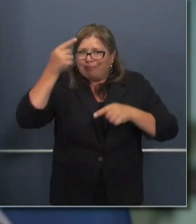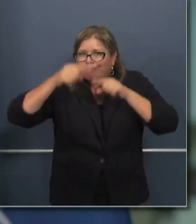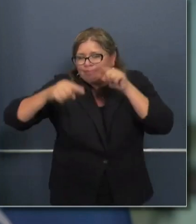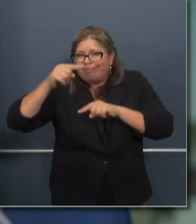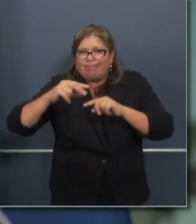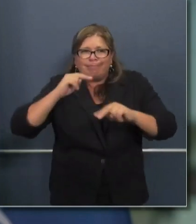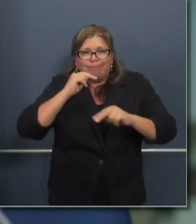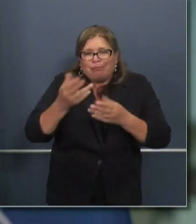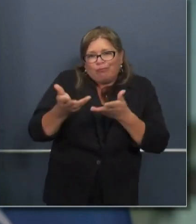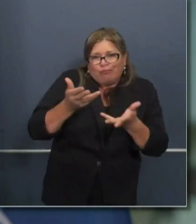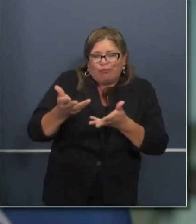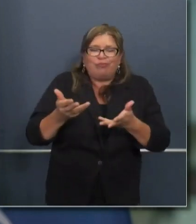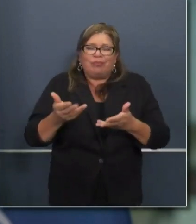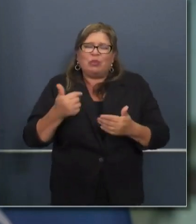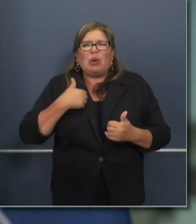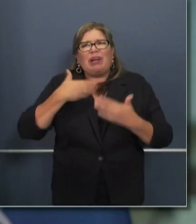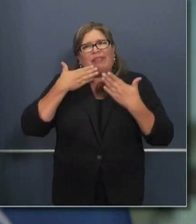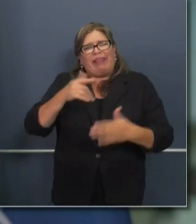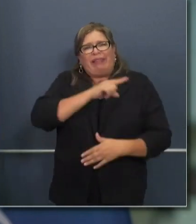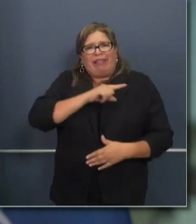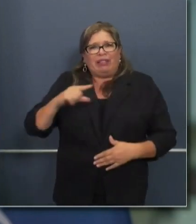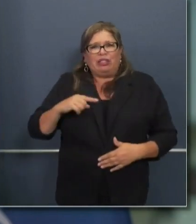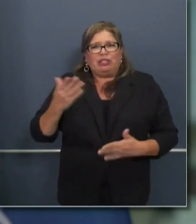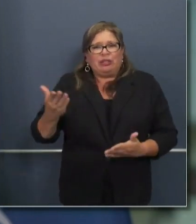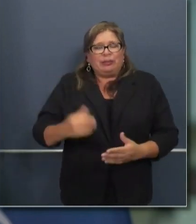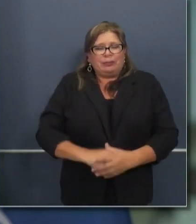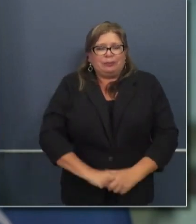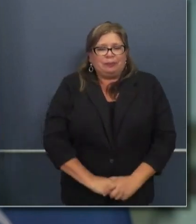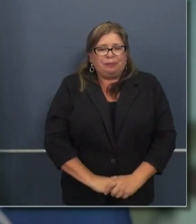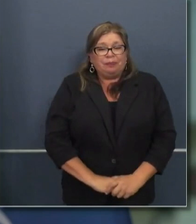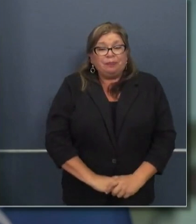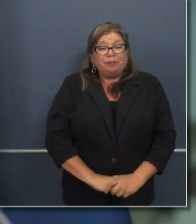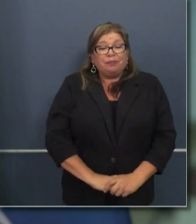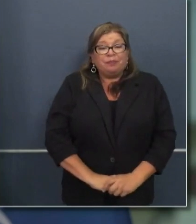thank them for doing just that. Mike Lurie, KCRA.